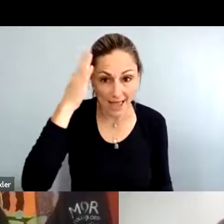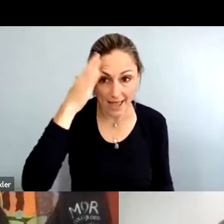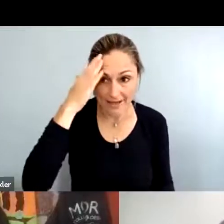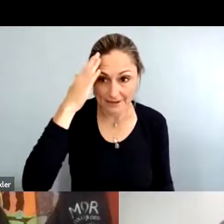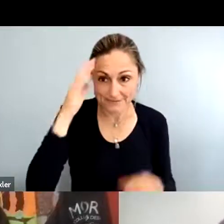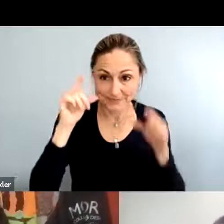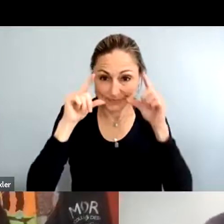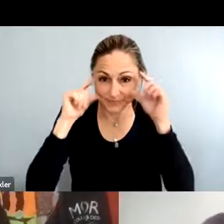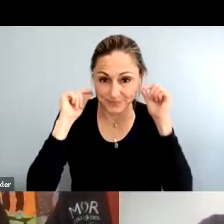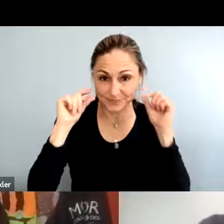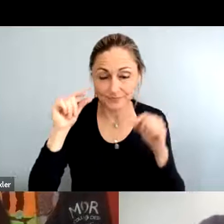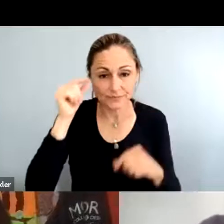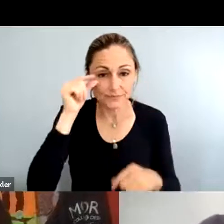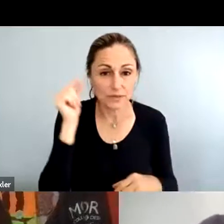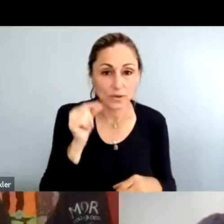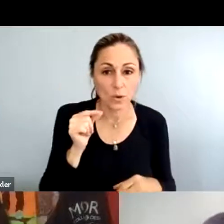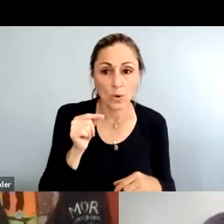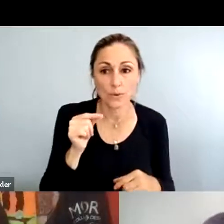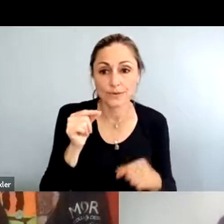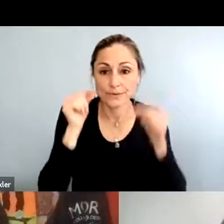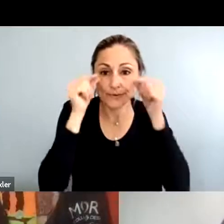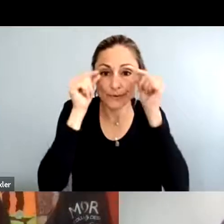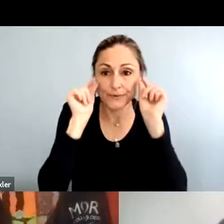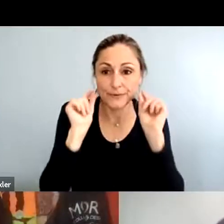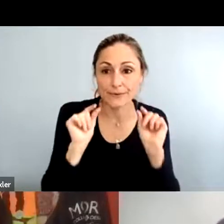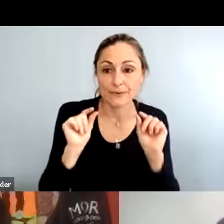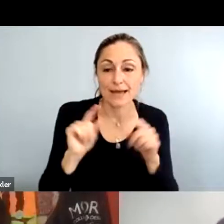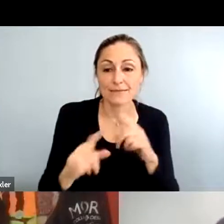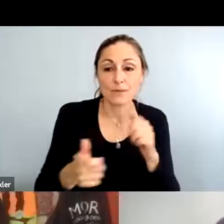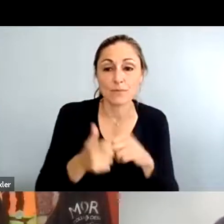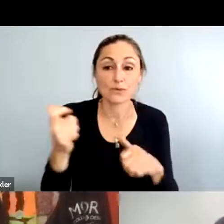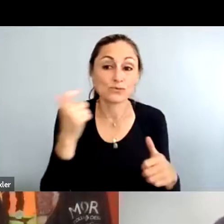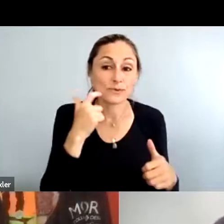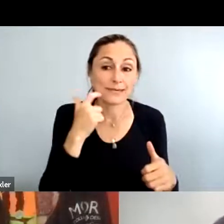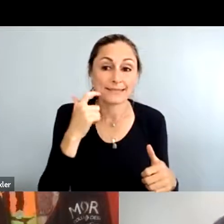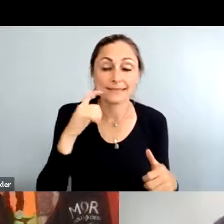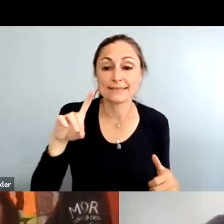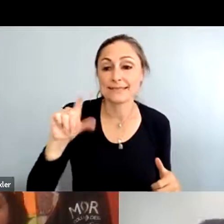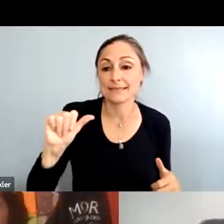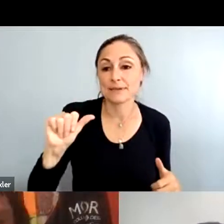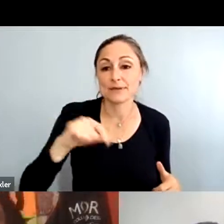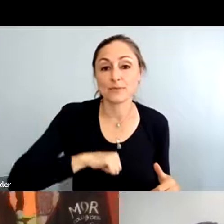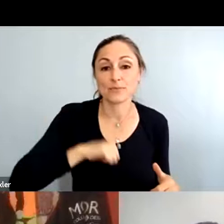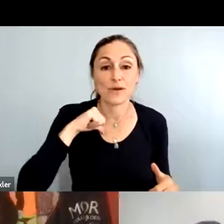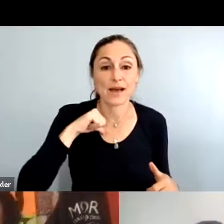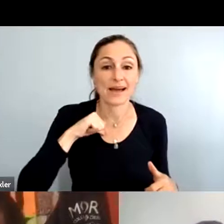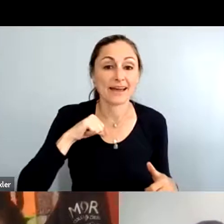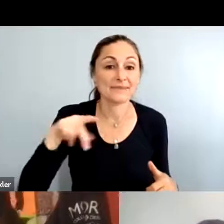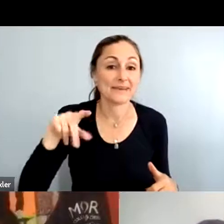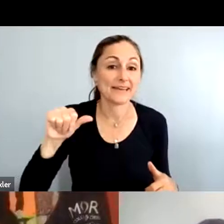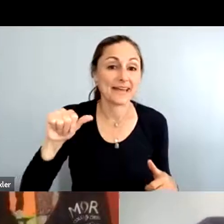are gold. And I have the latest Disability Pride virtual PA t-shirt on.